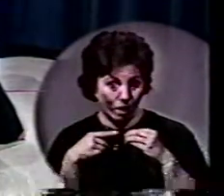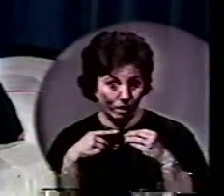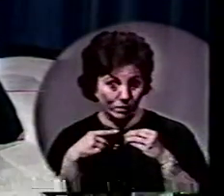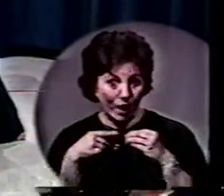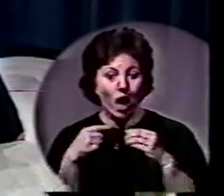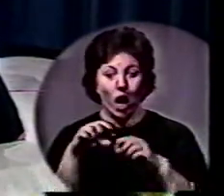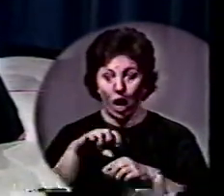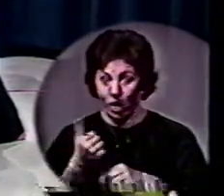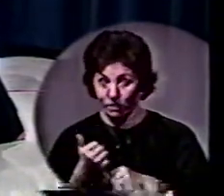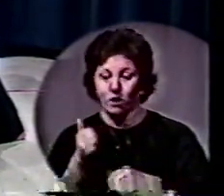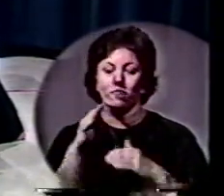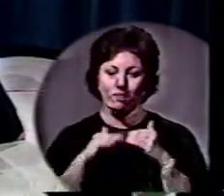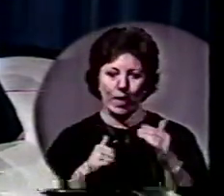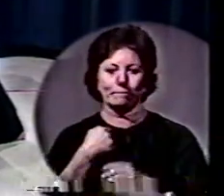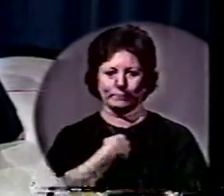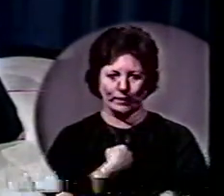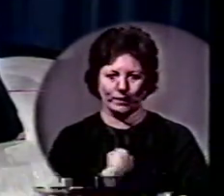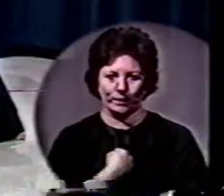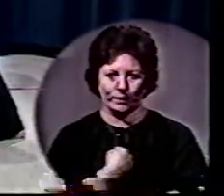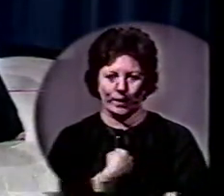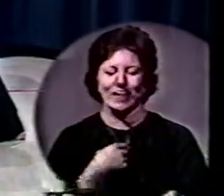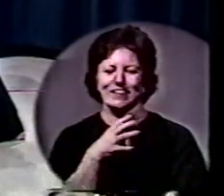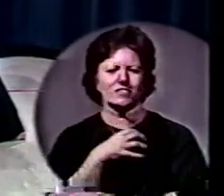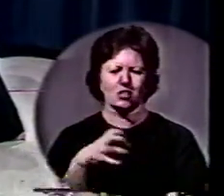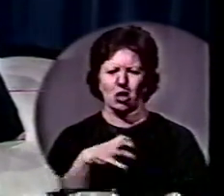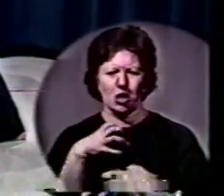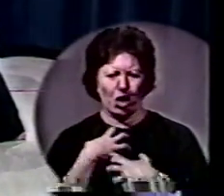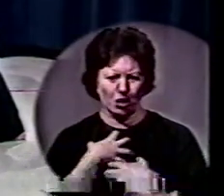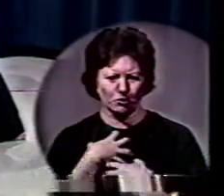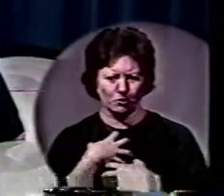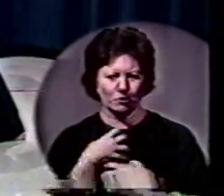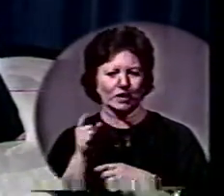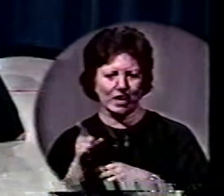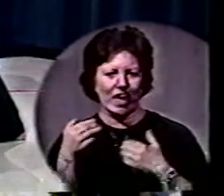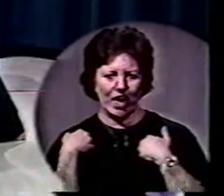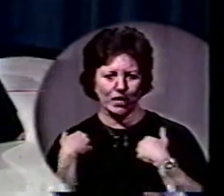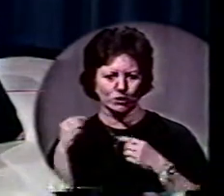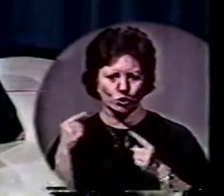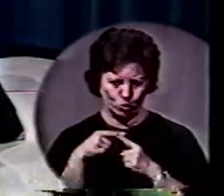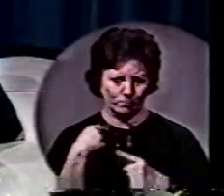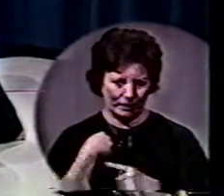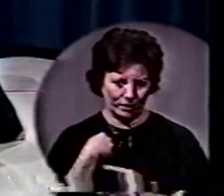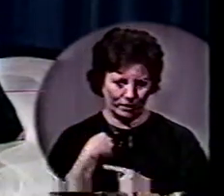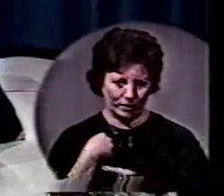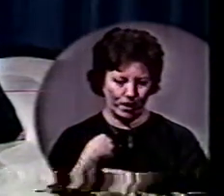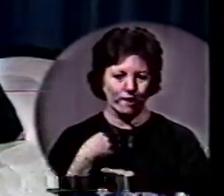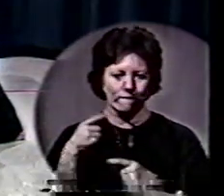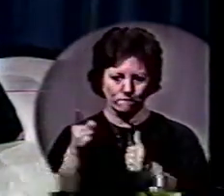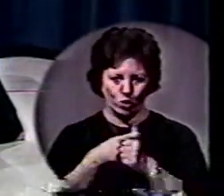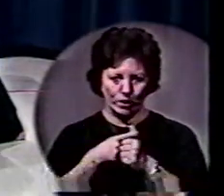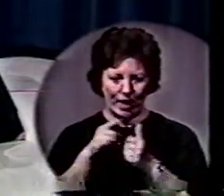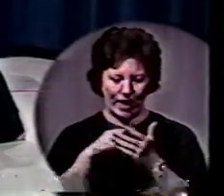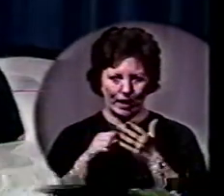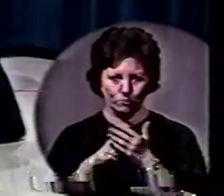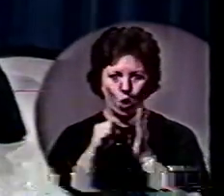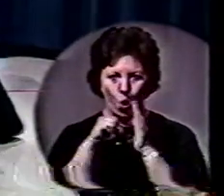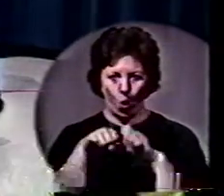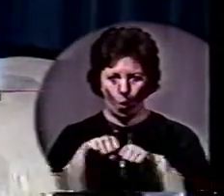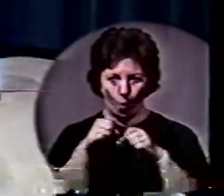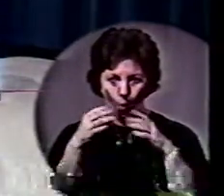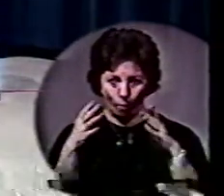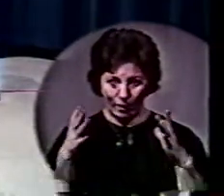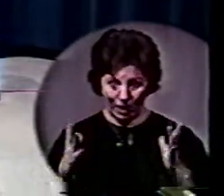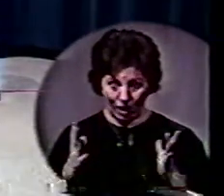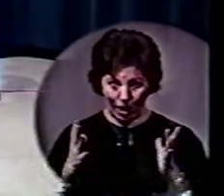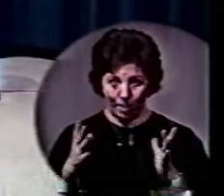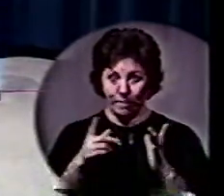me and his anger for whatever reason he is towards me. Then I'm going to take this hand and I'm going to open it up. And then what I'm going to do is I'm going to